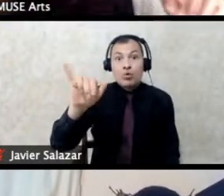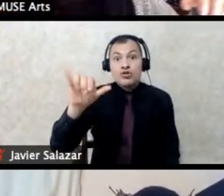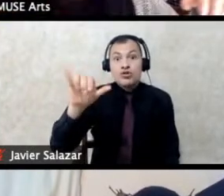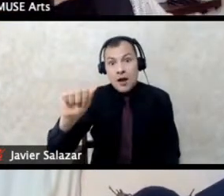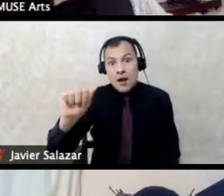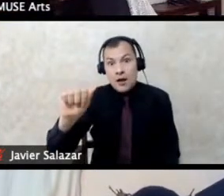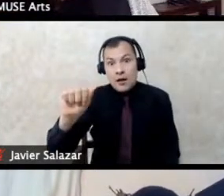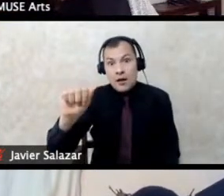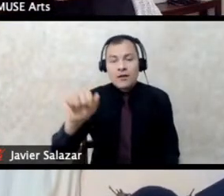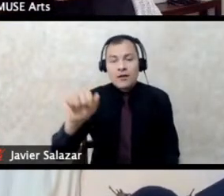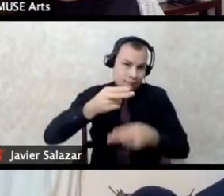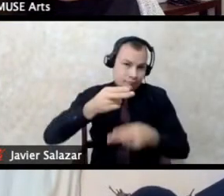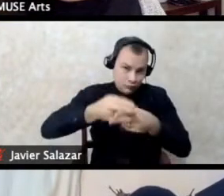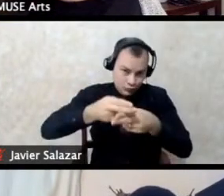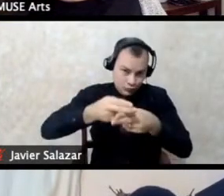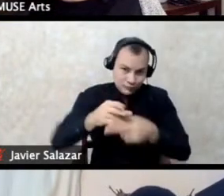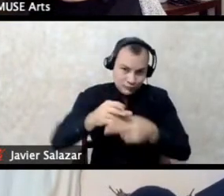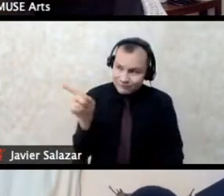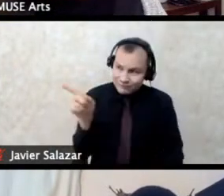tiene o es